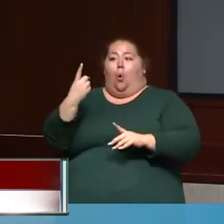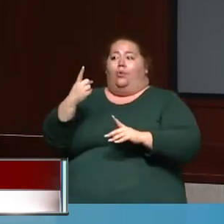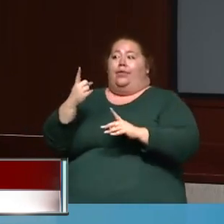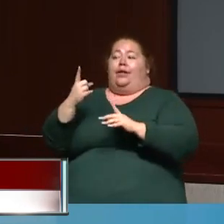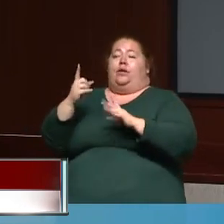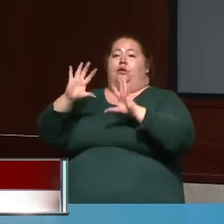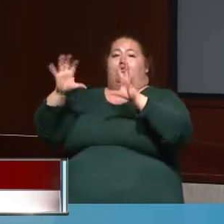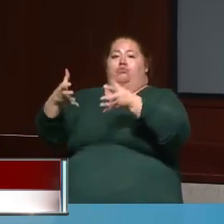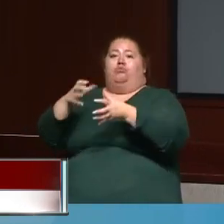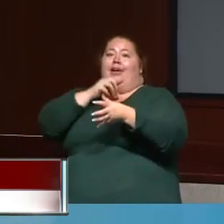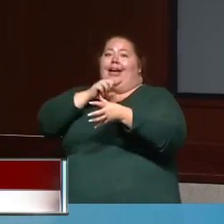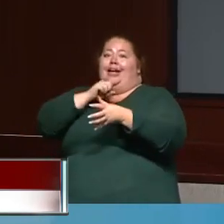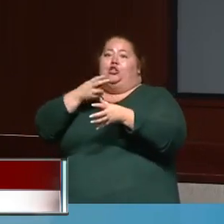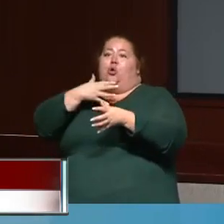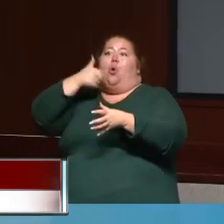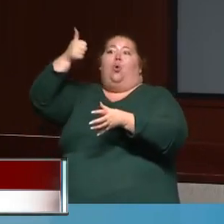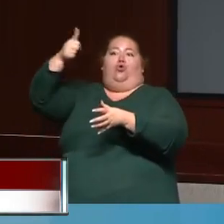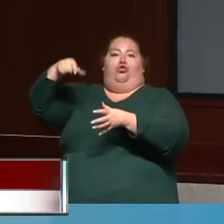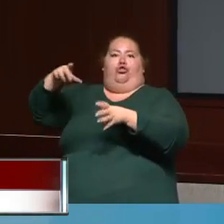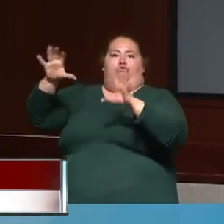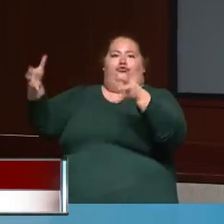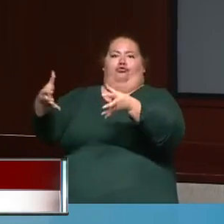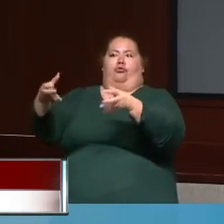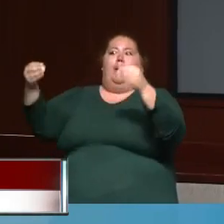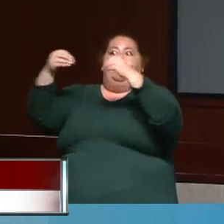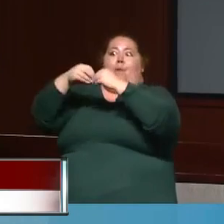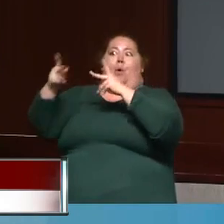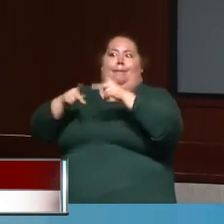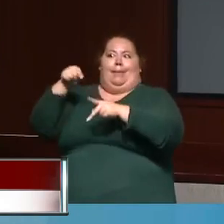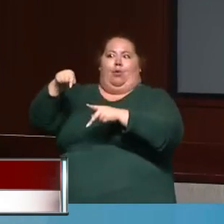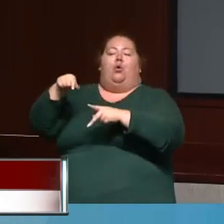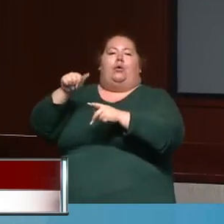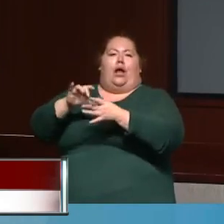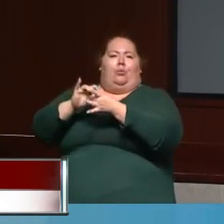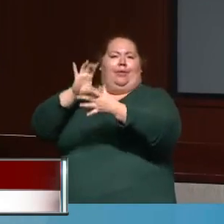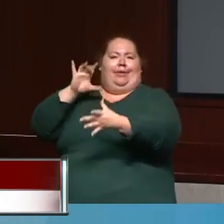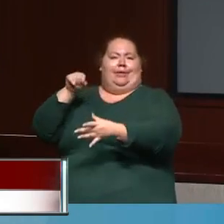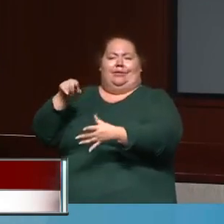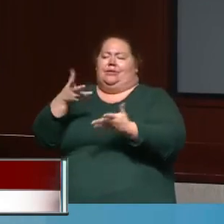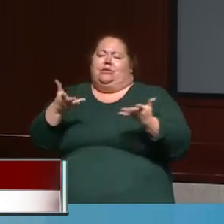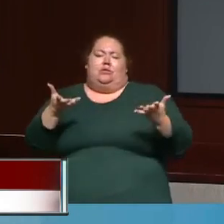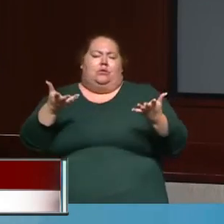group of people who have died of COVID-19? So that's not